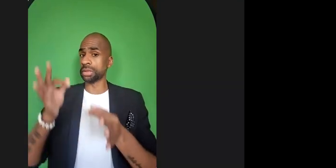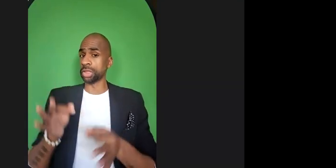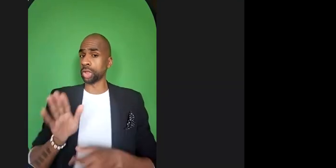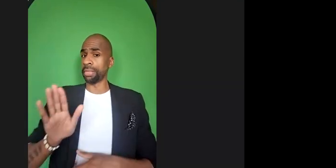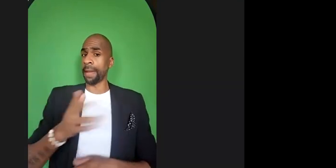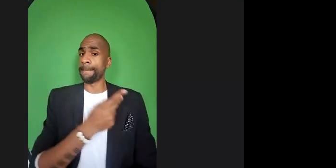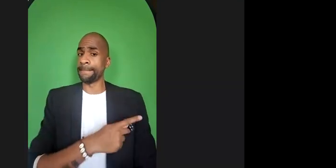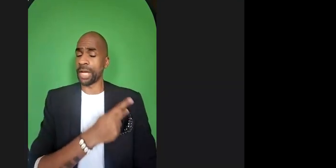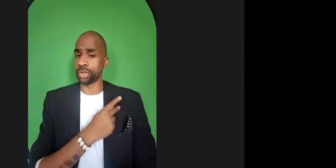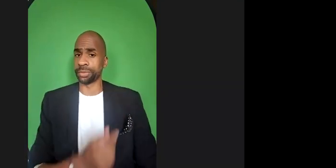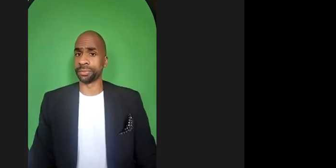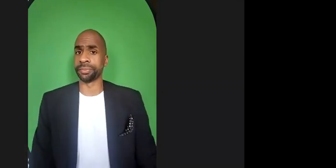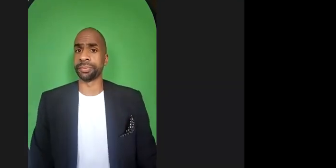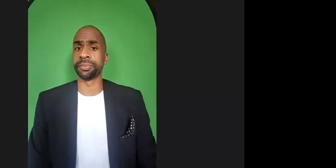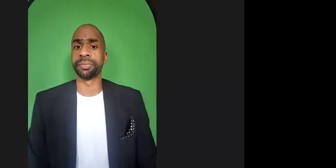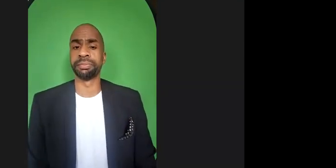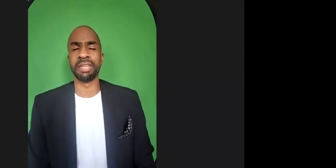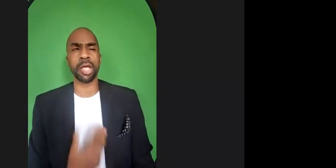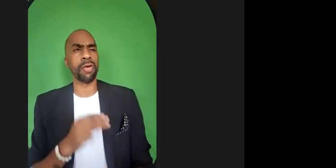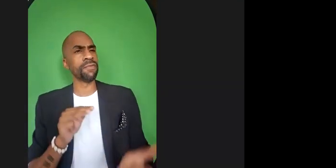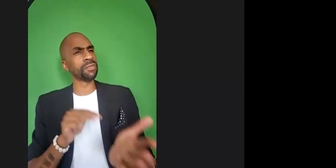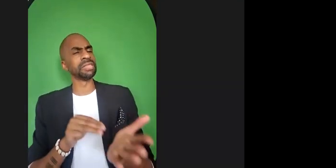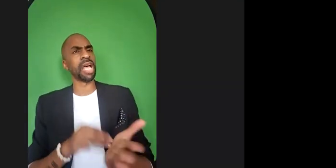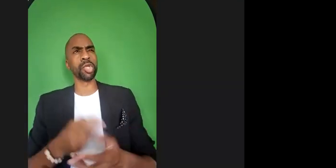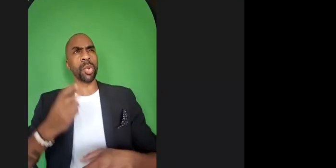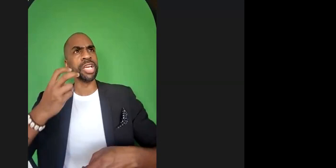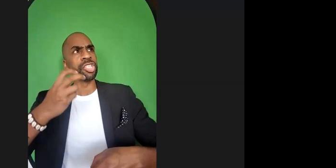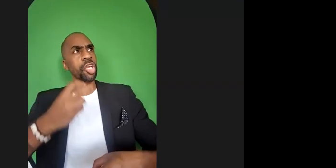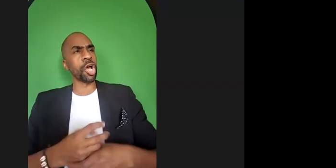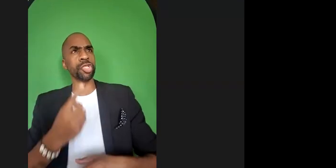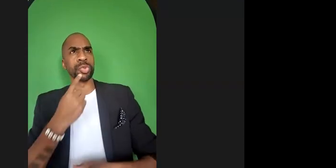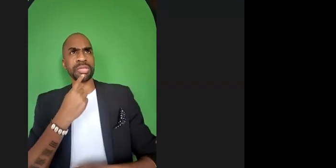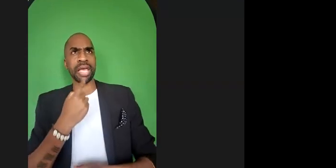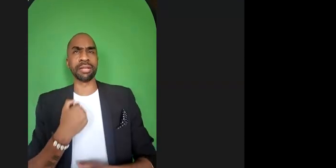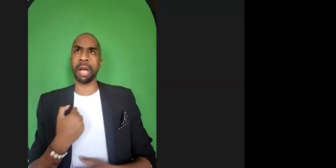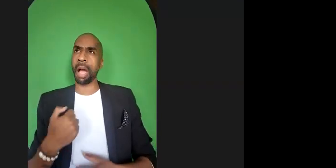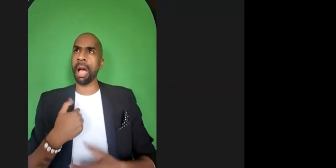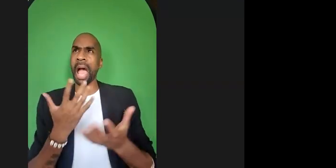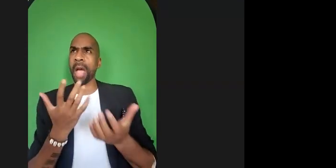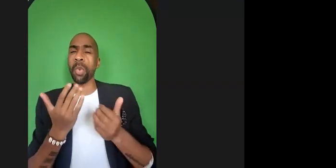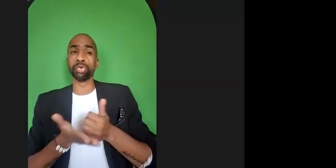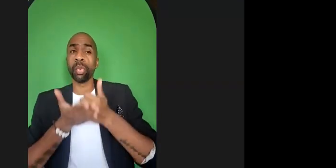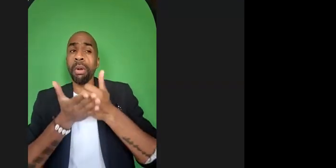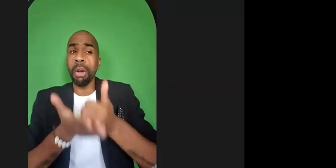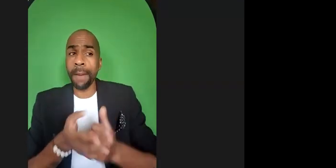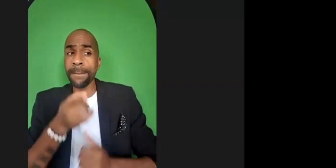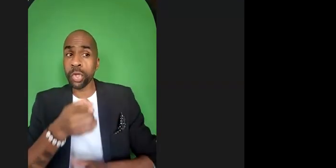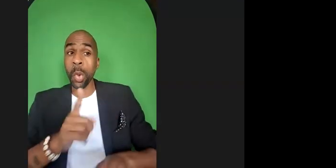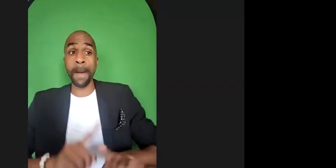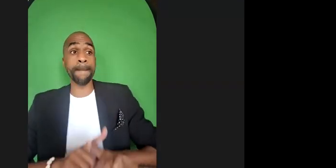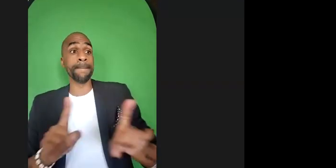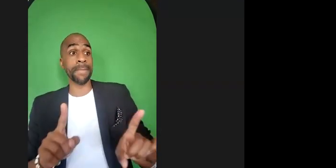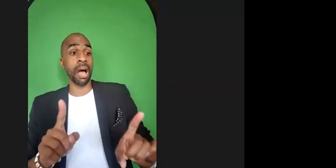This is always tough as a doctor to try to say, boy, I want to help you, but I know what